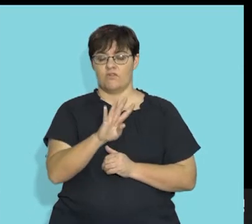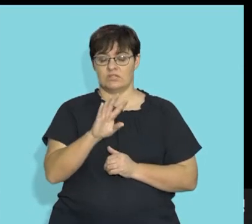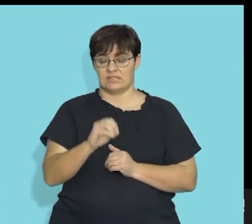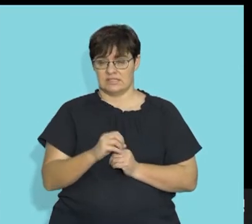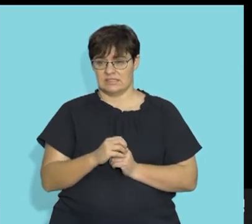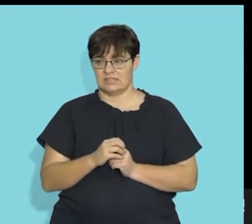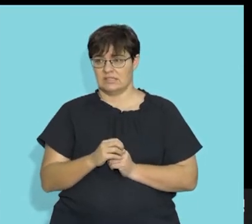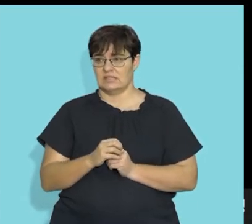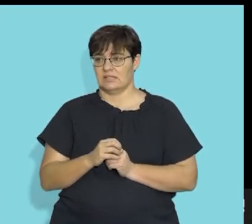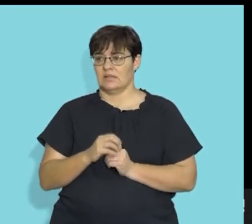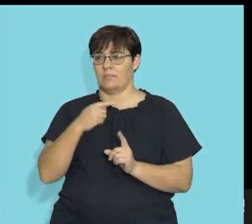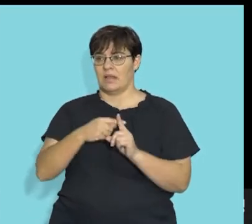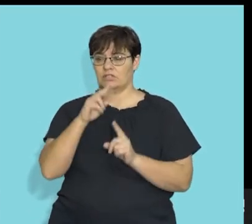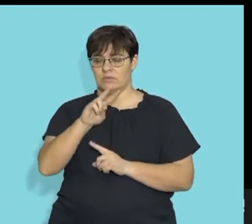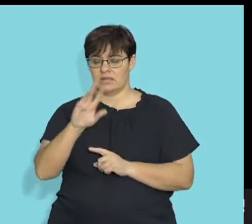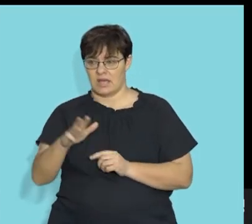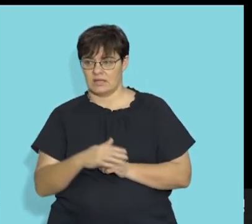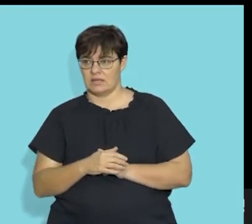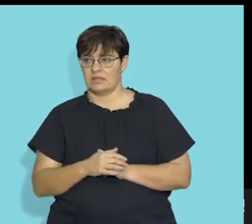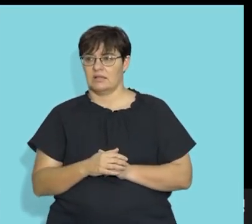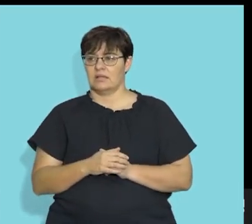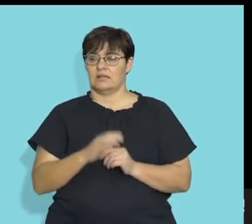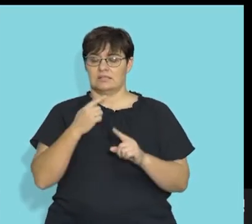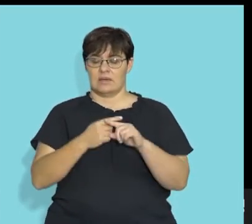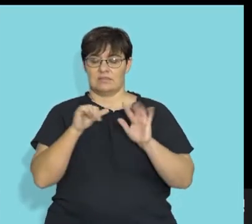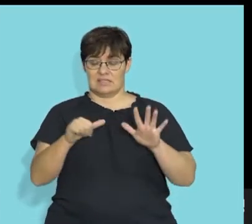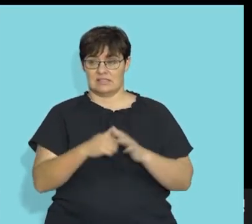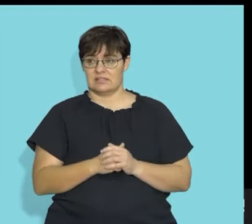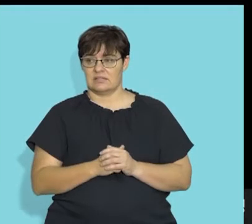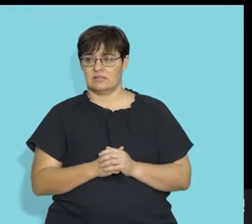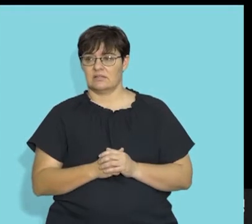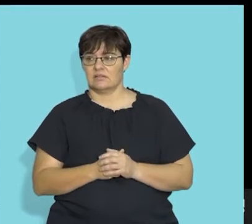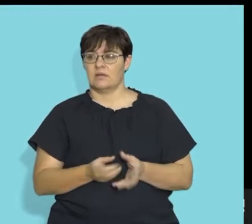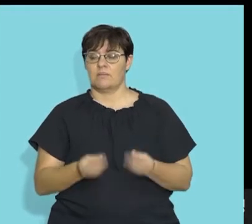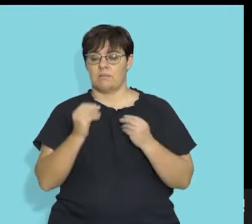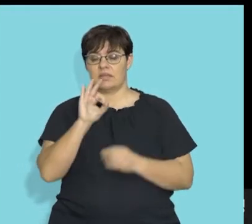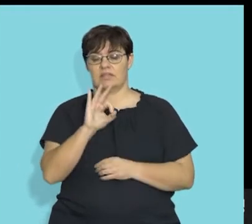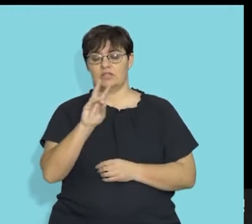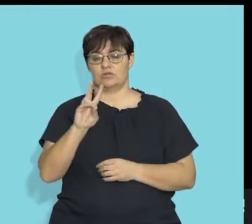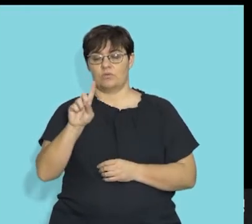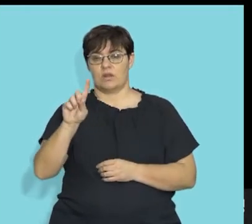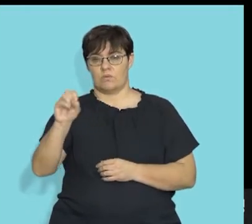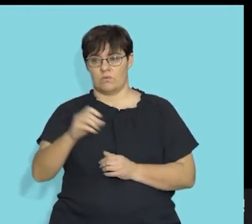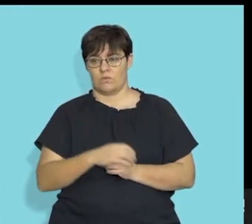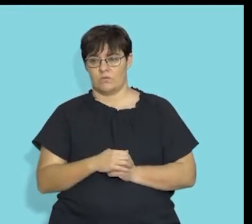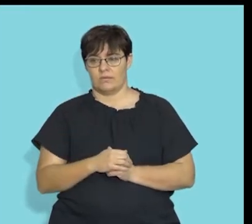times 40 plus 29 times 6, which is equal